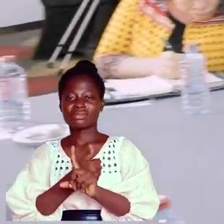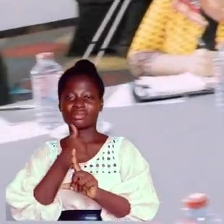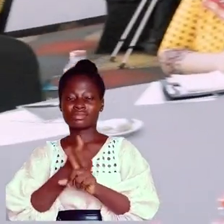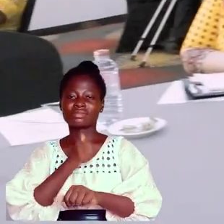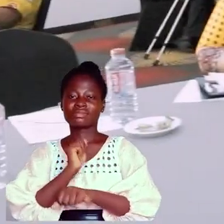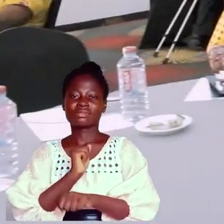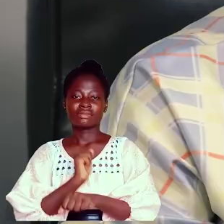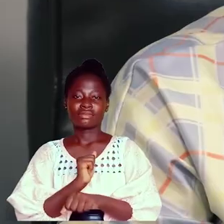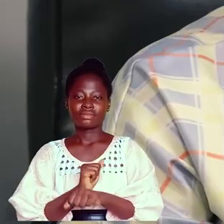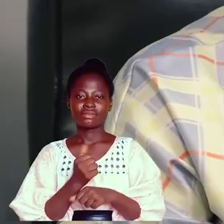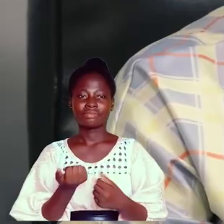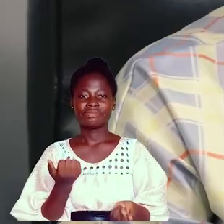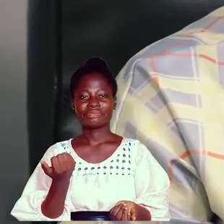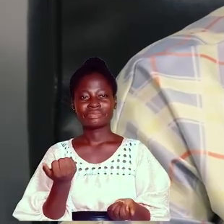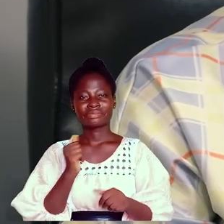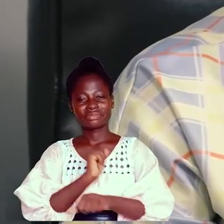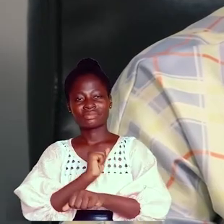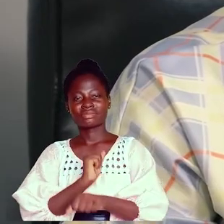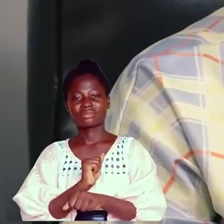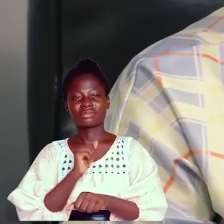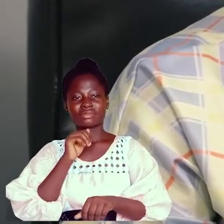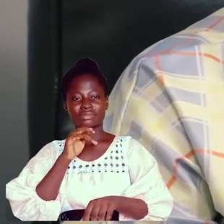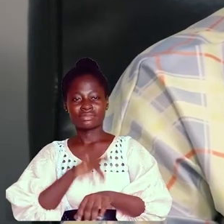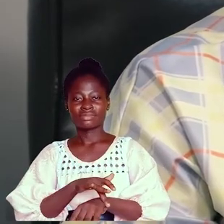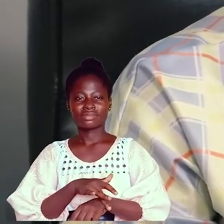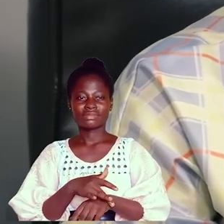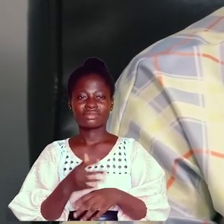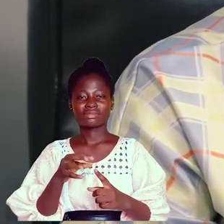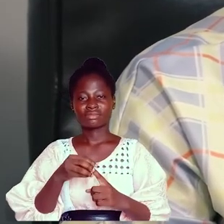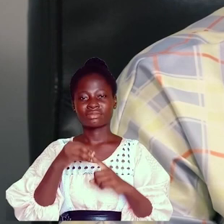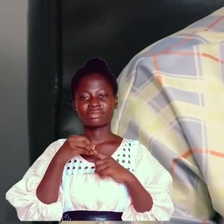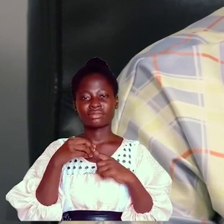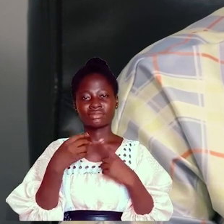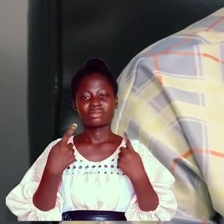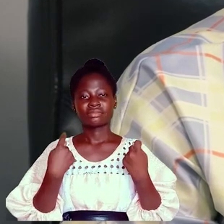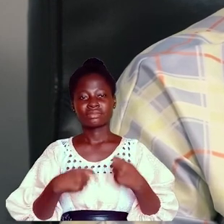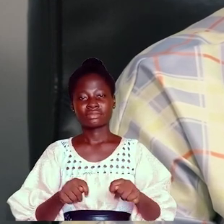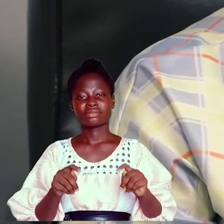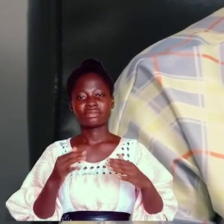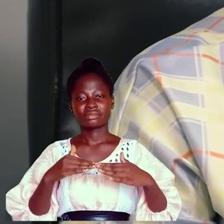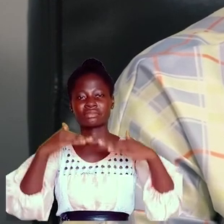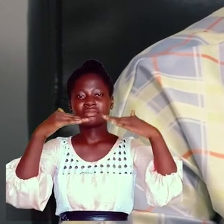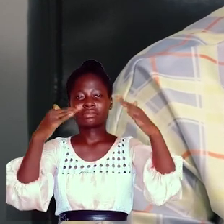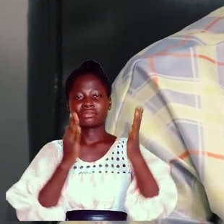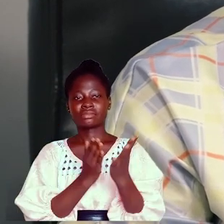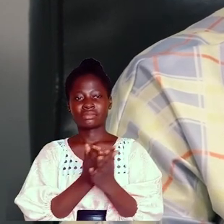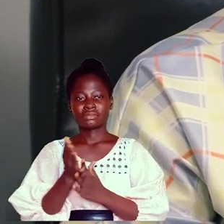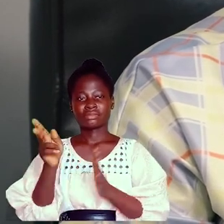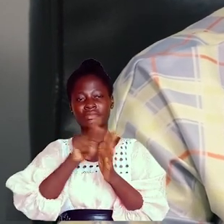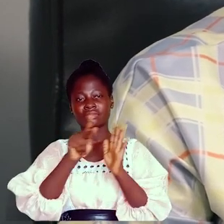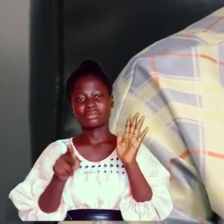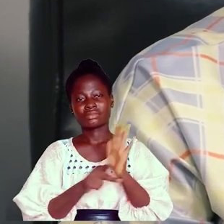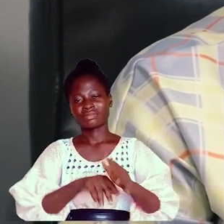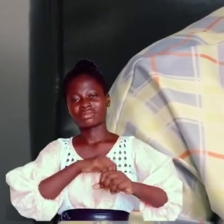That affects our work, especially when we are trying to push for appropriate policies to be put in place